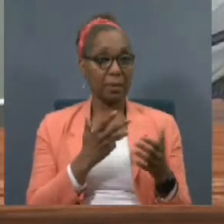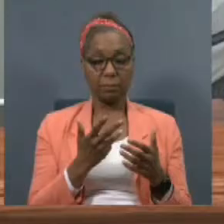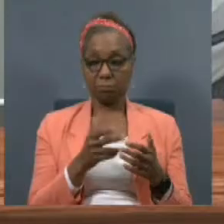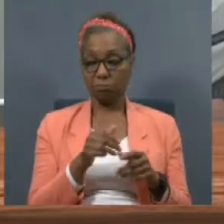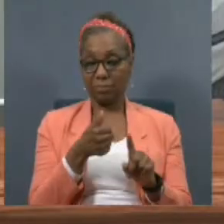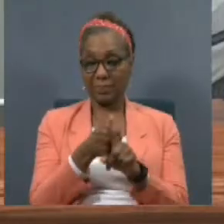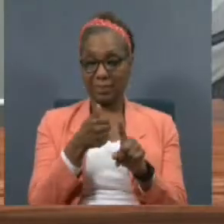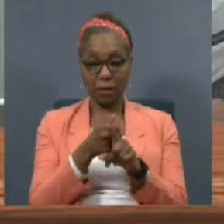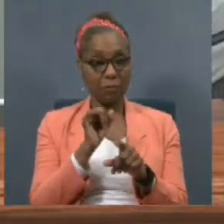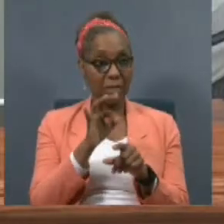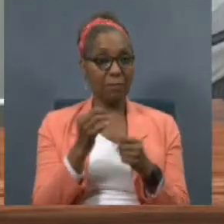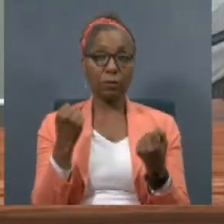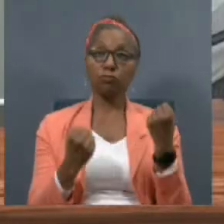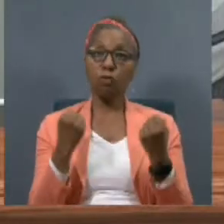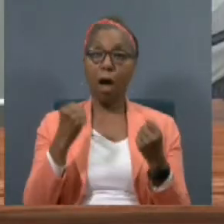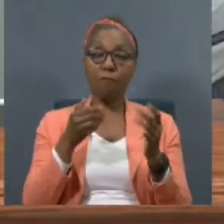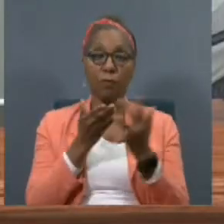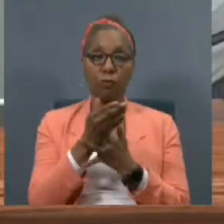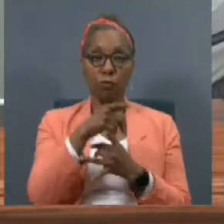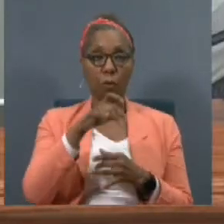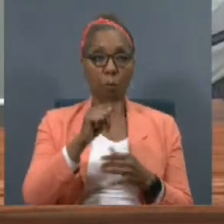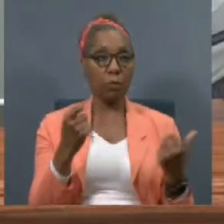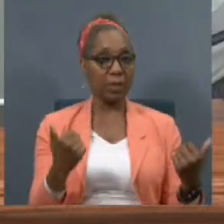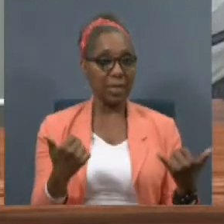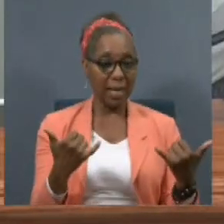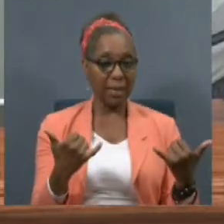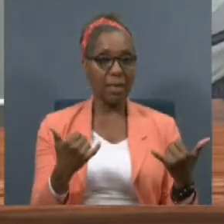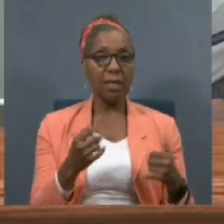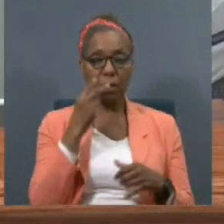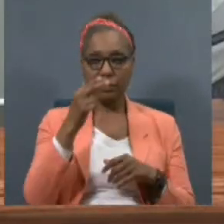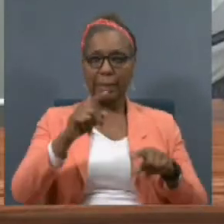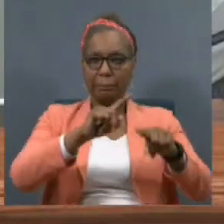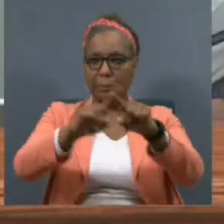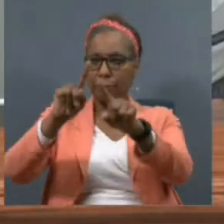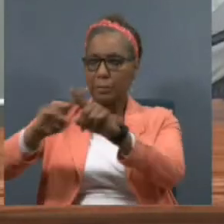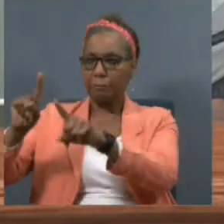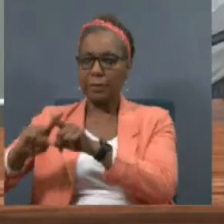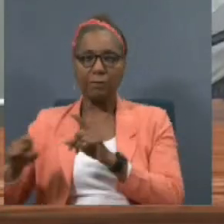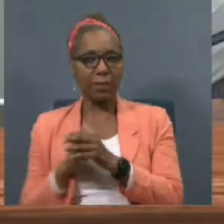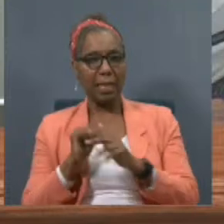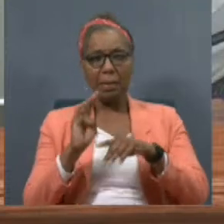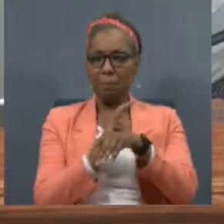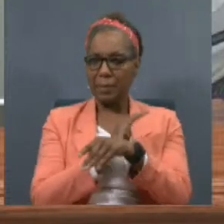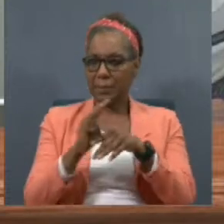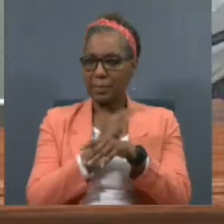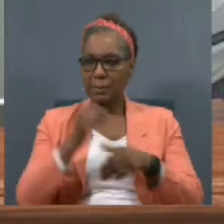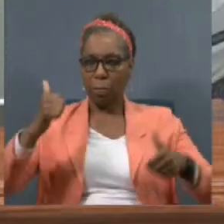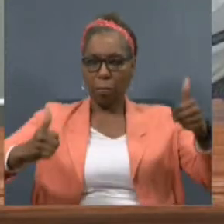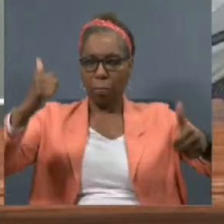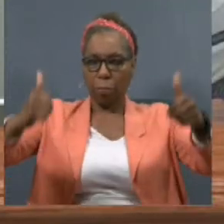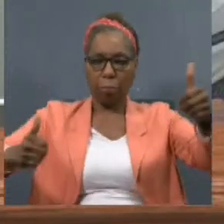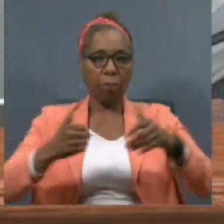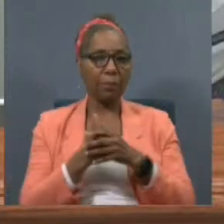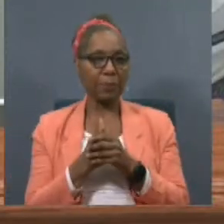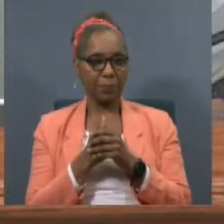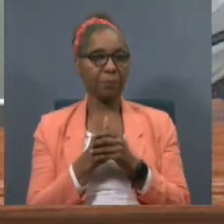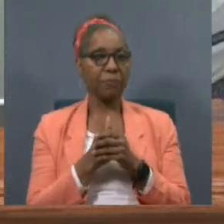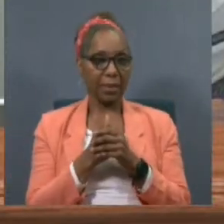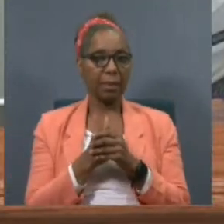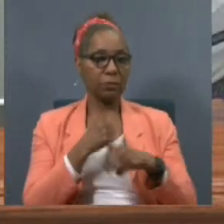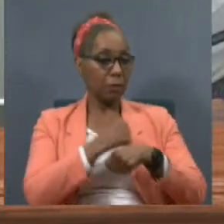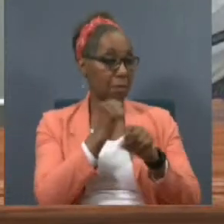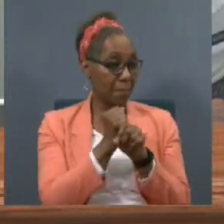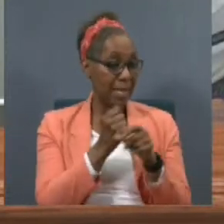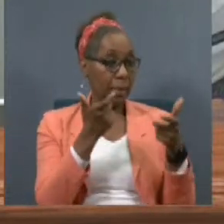which if you drive through the port today, you see a whole host of different businesses from,